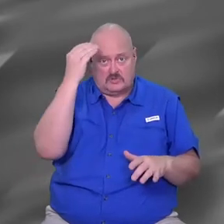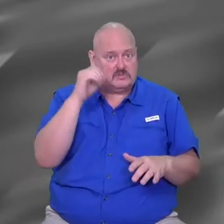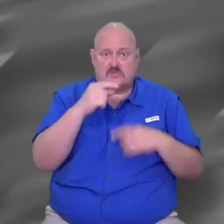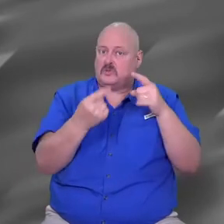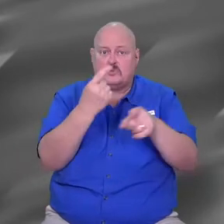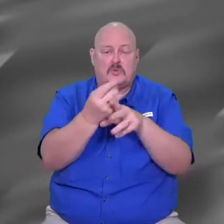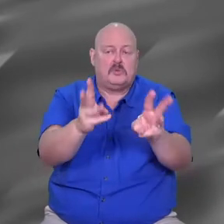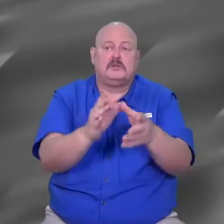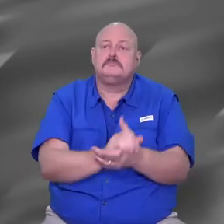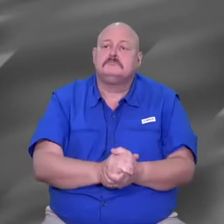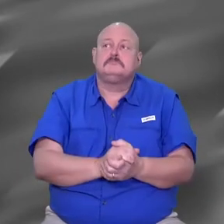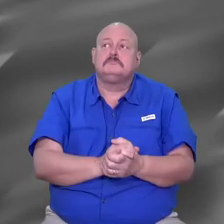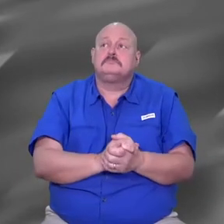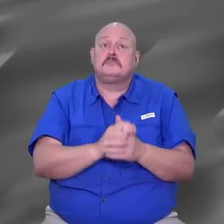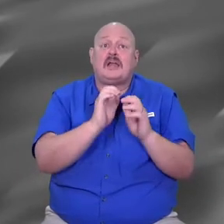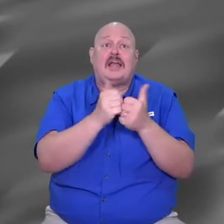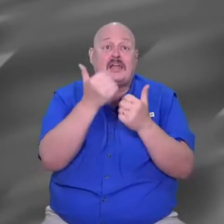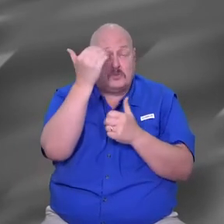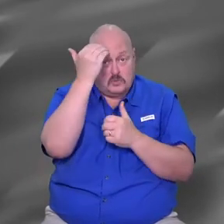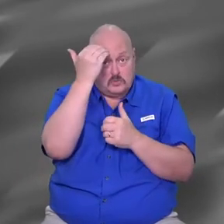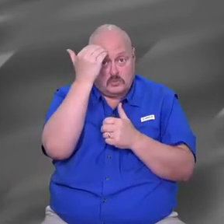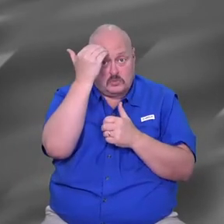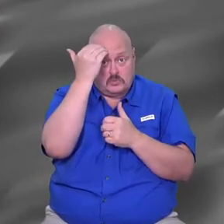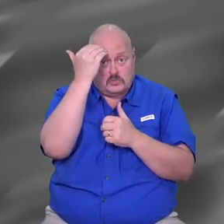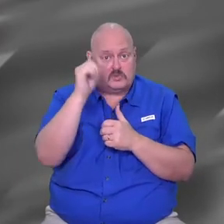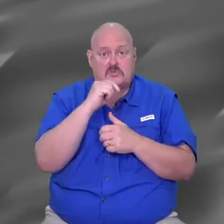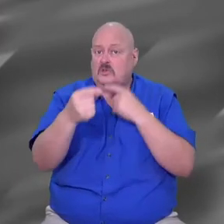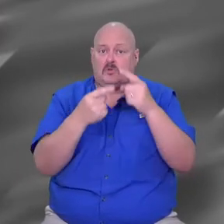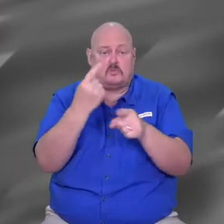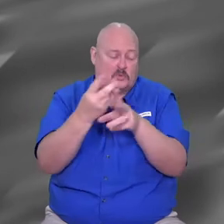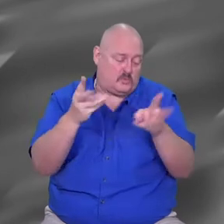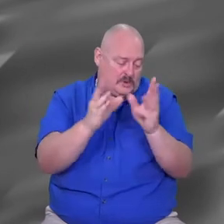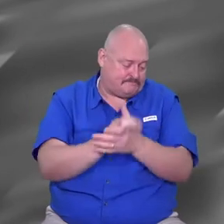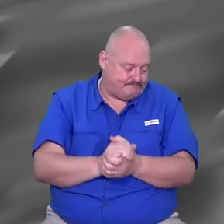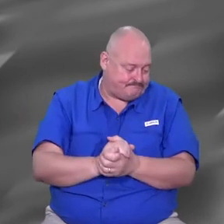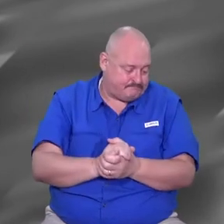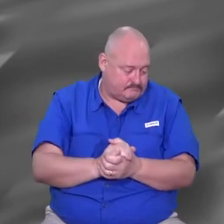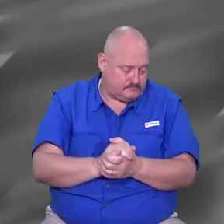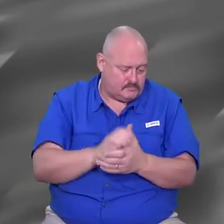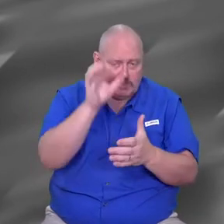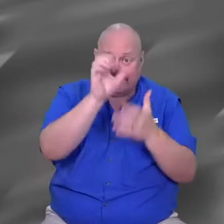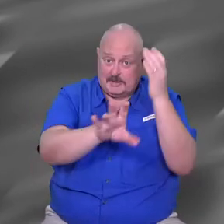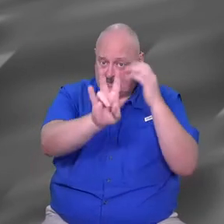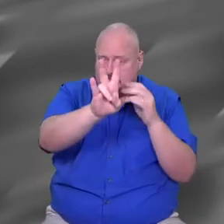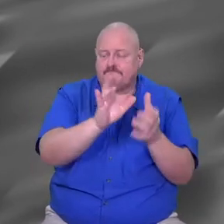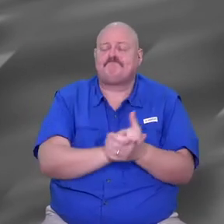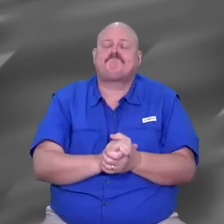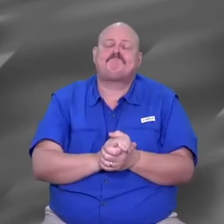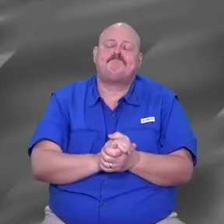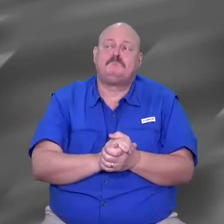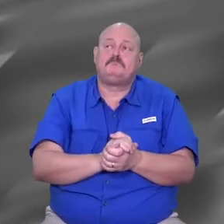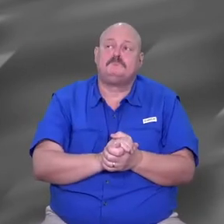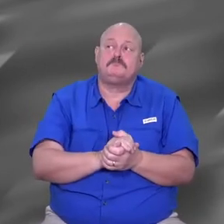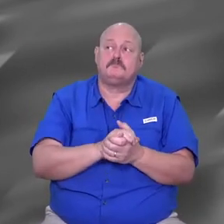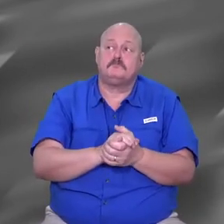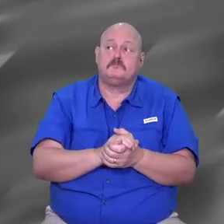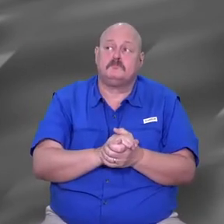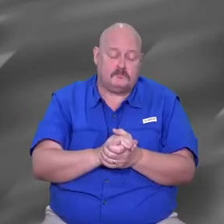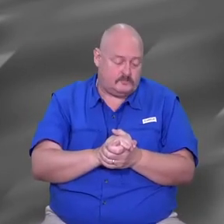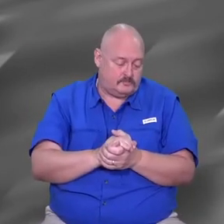right direction. How do you know that it's not headed the right direction? Go into chapter 7 of Proverbs. And by the